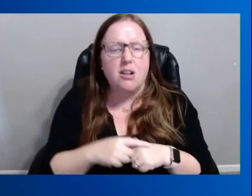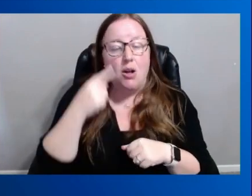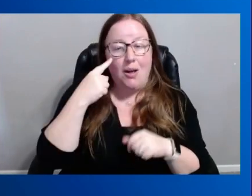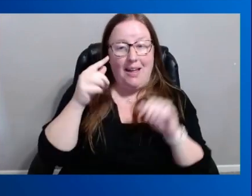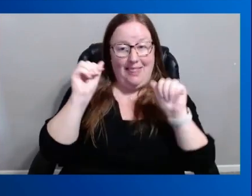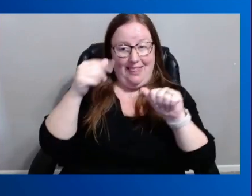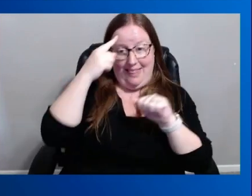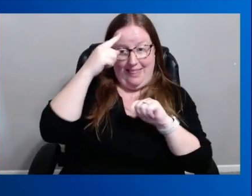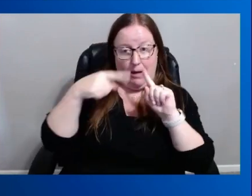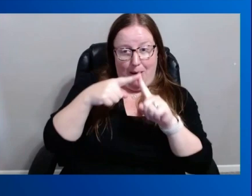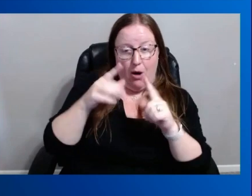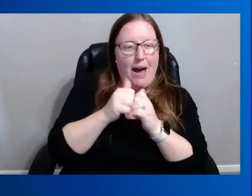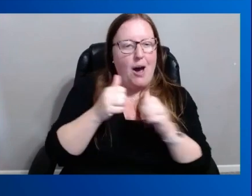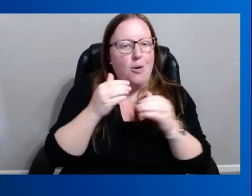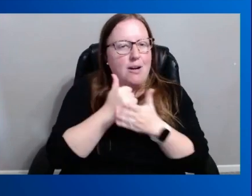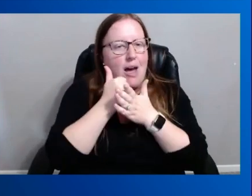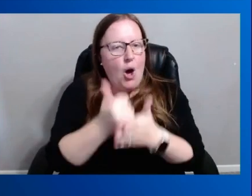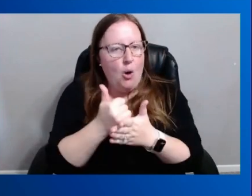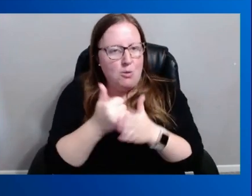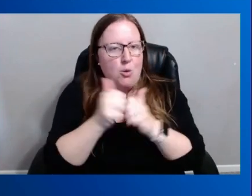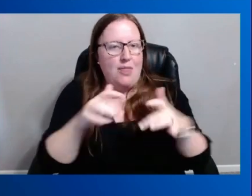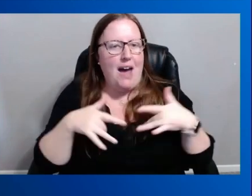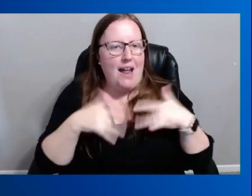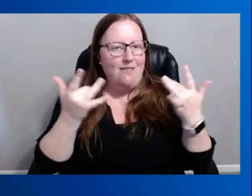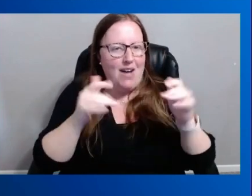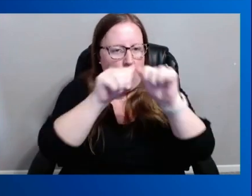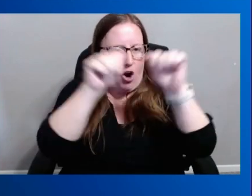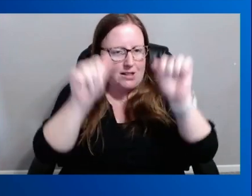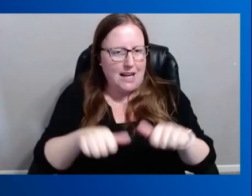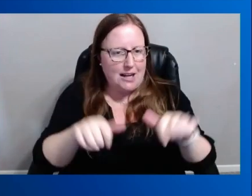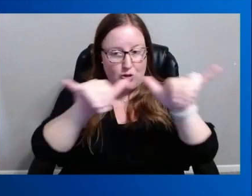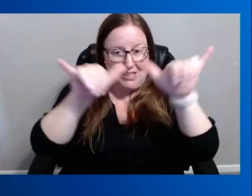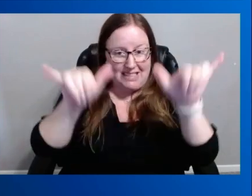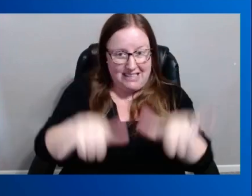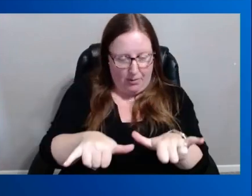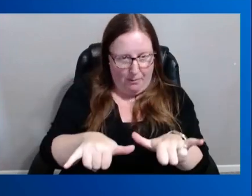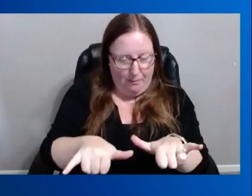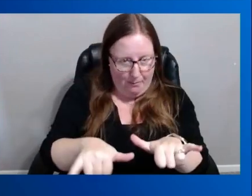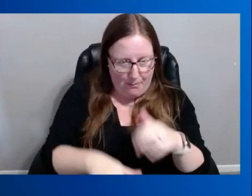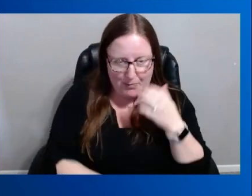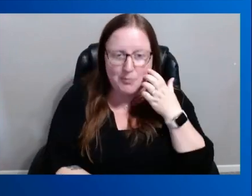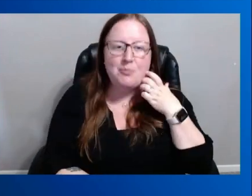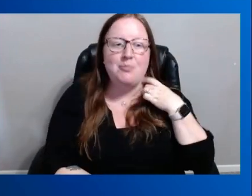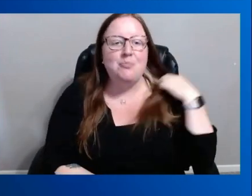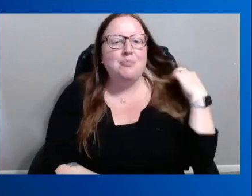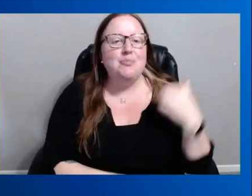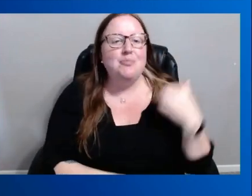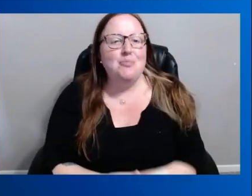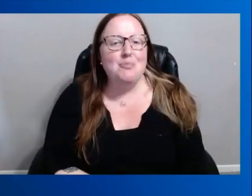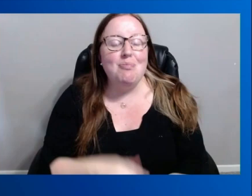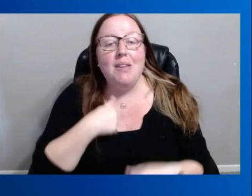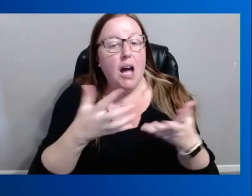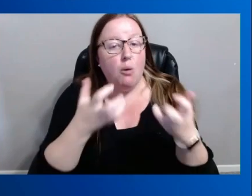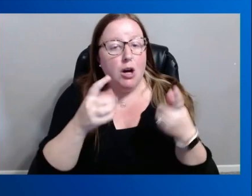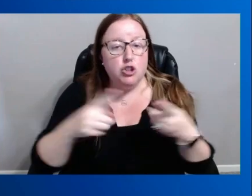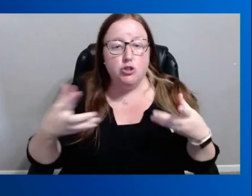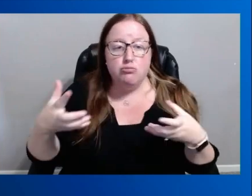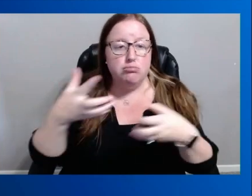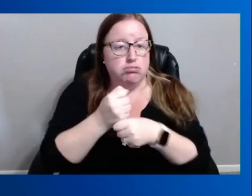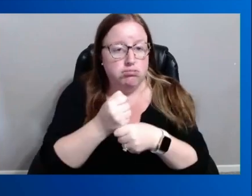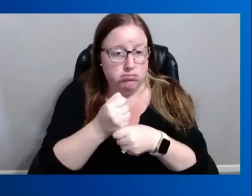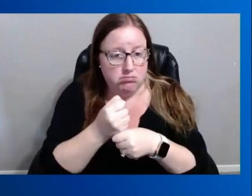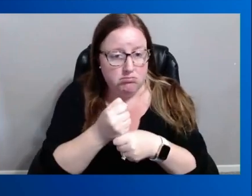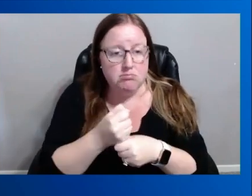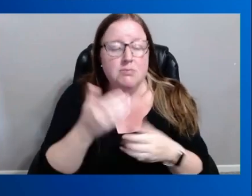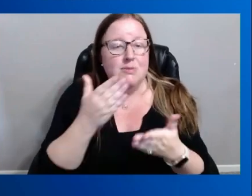help you deliver this event-driven architecture systems over time. I just want to kind of summarize this